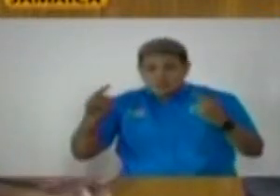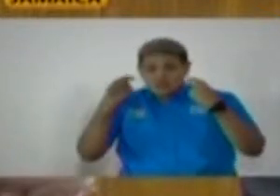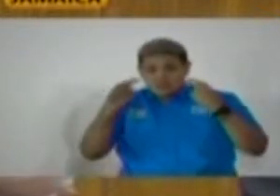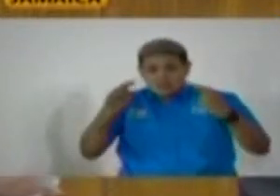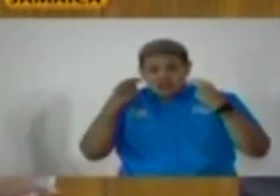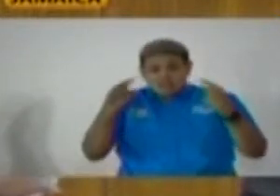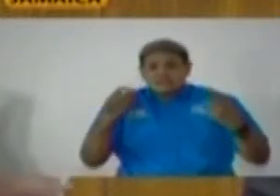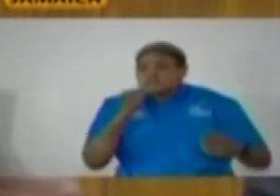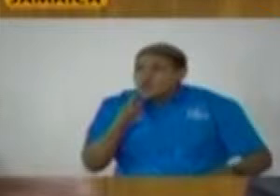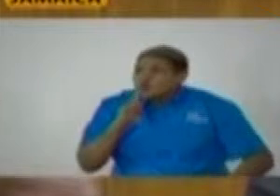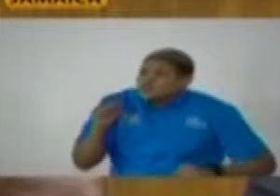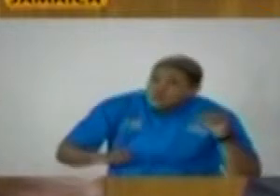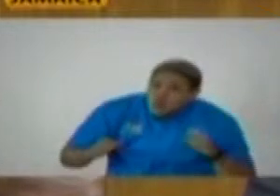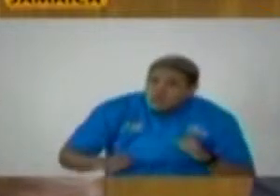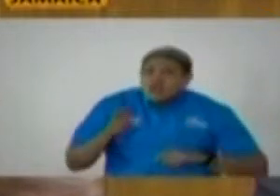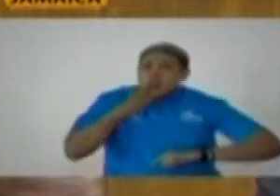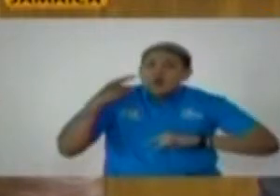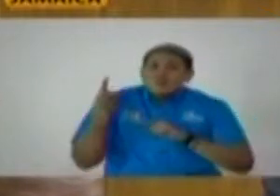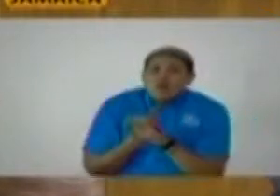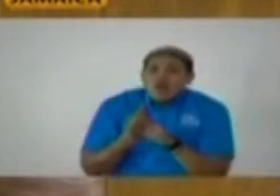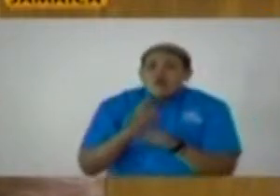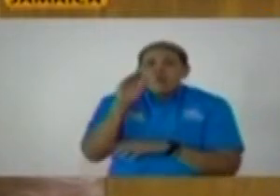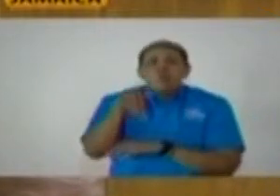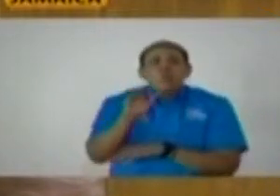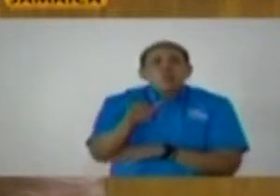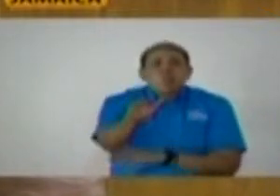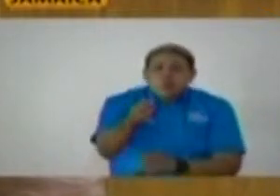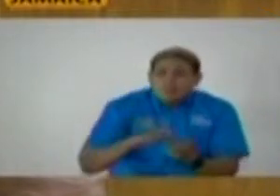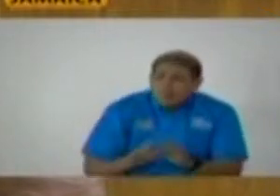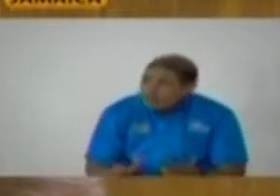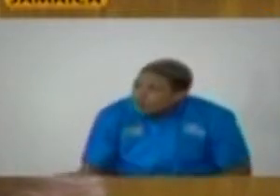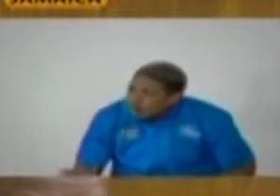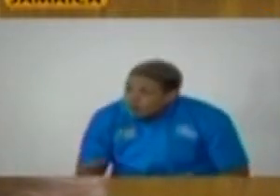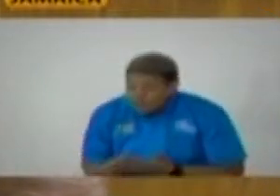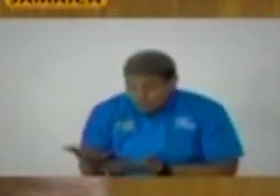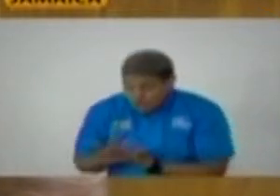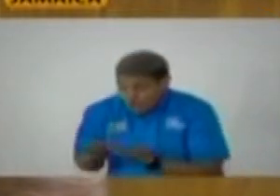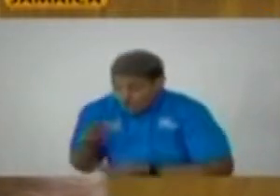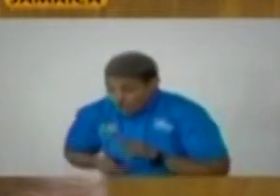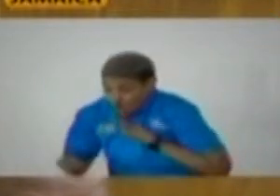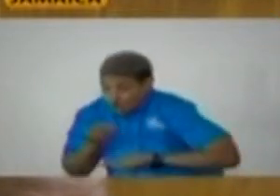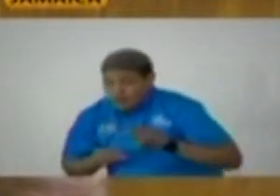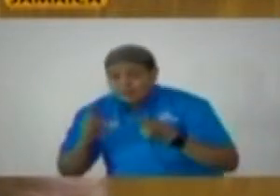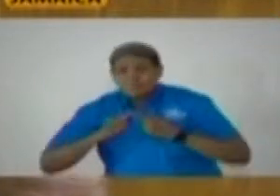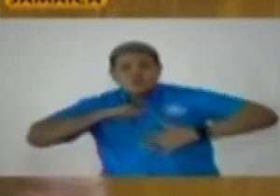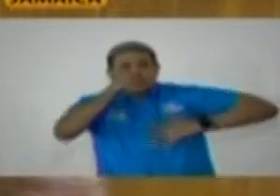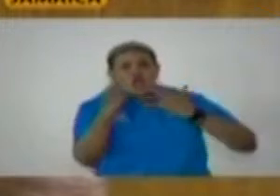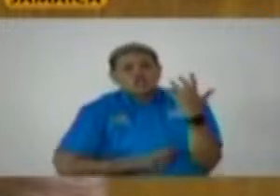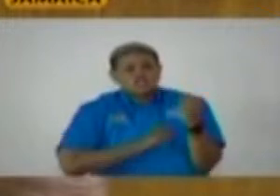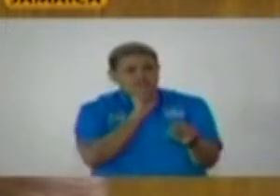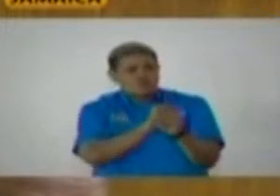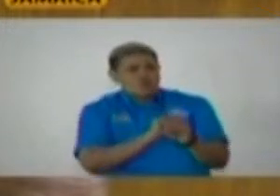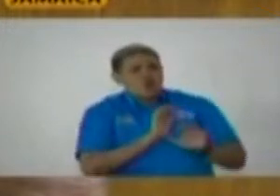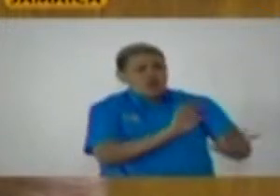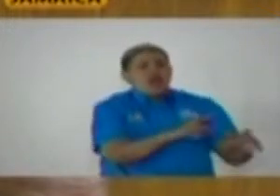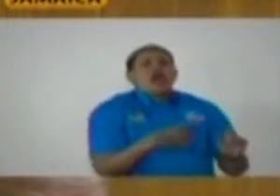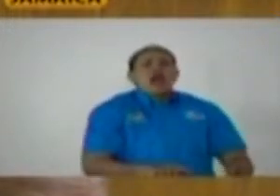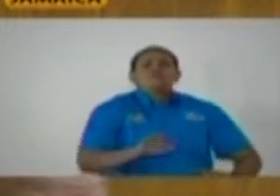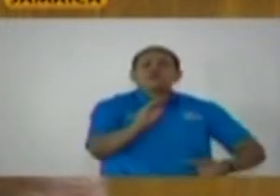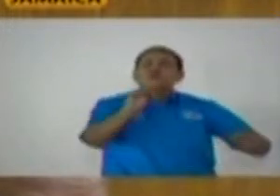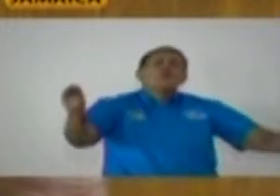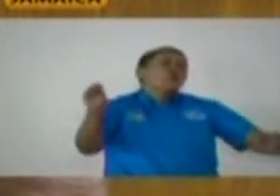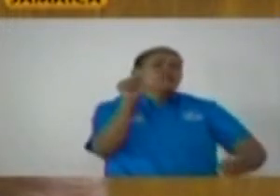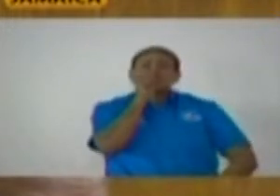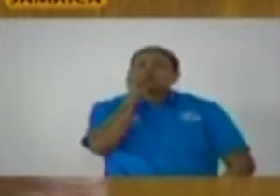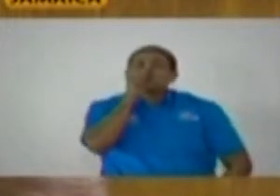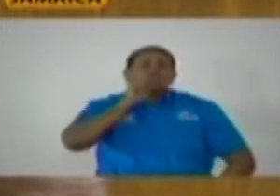uncertainty, irregularity, and fluctuation, both in their earnings and the conditions of work. It is no secret